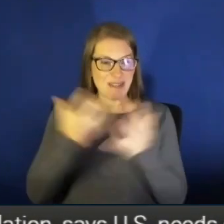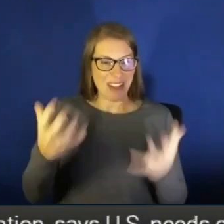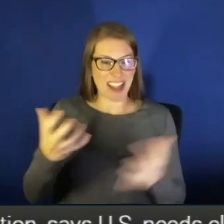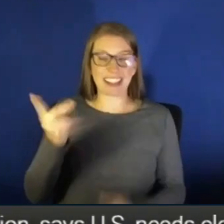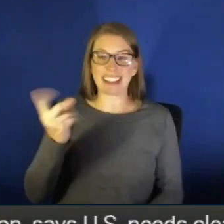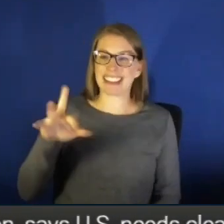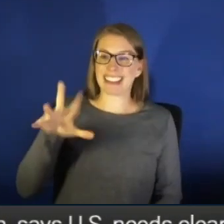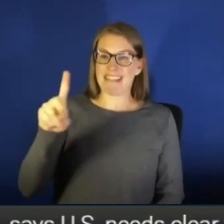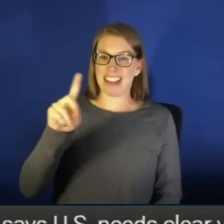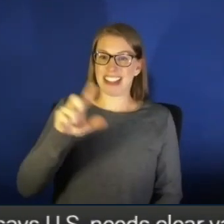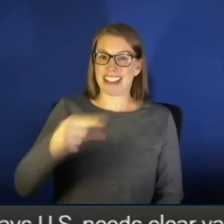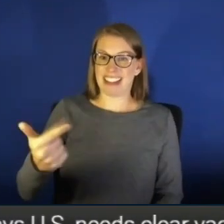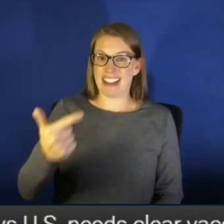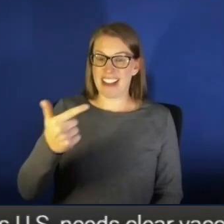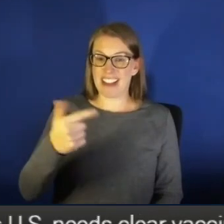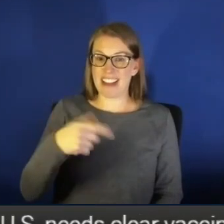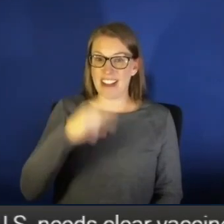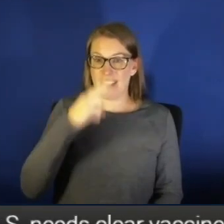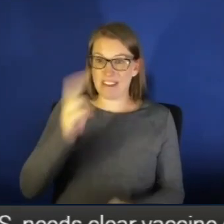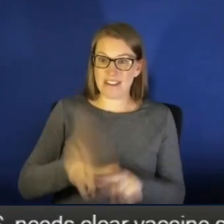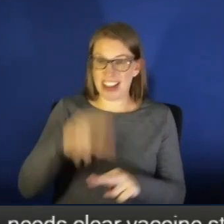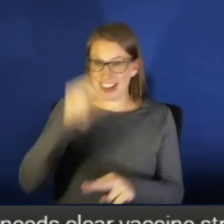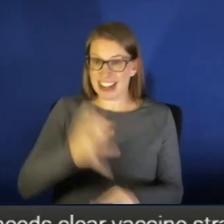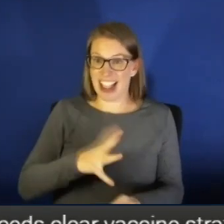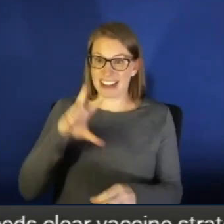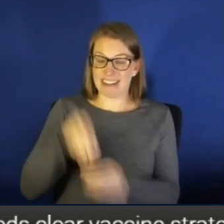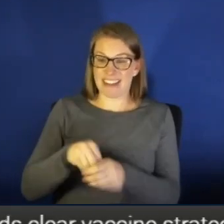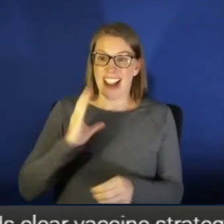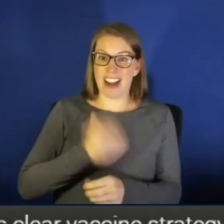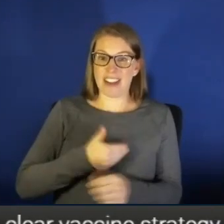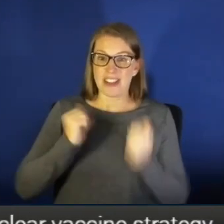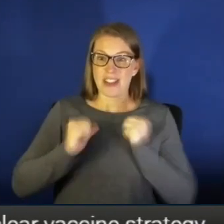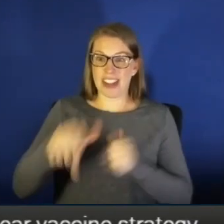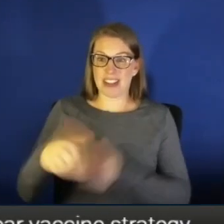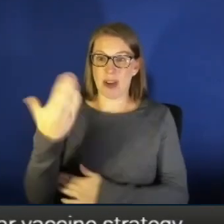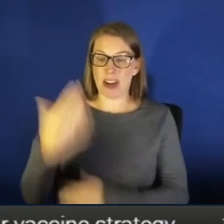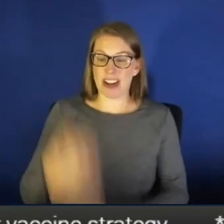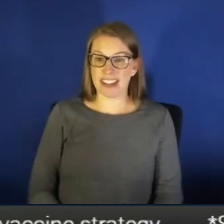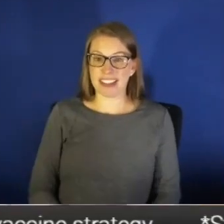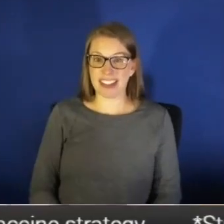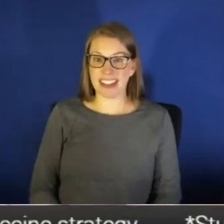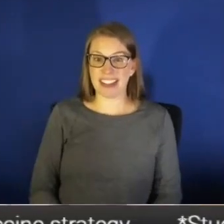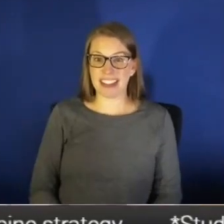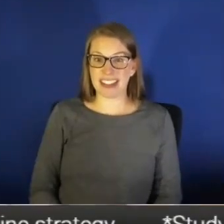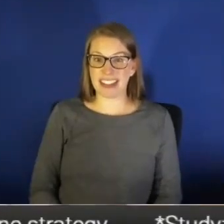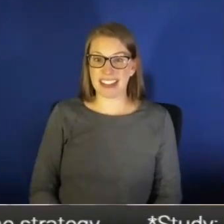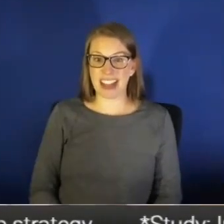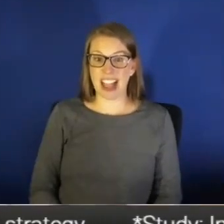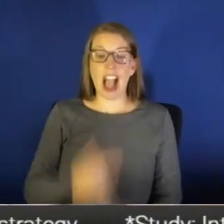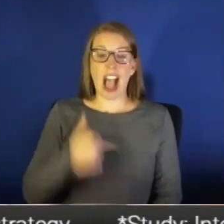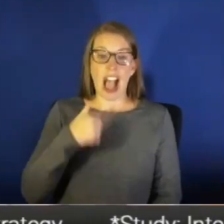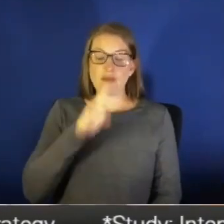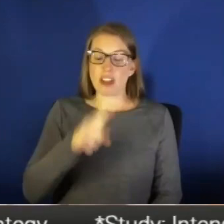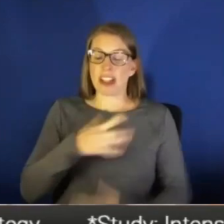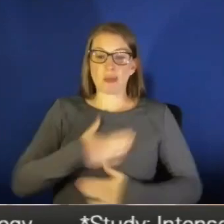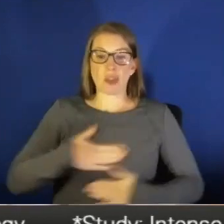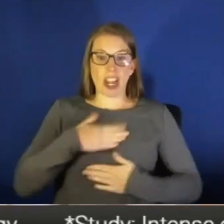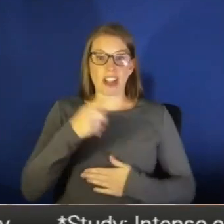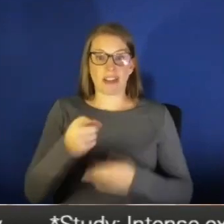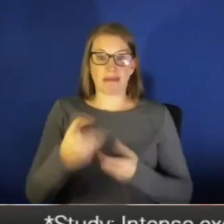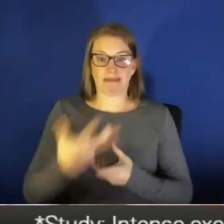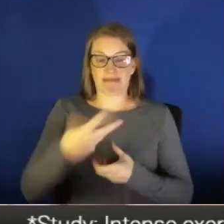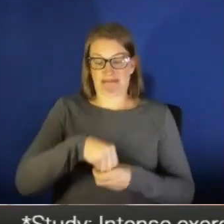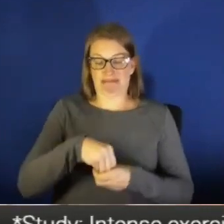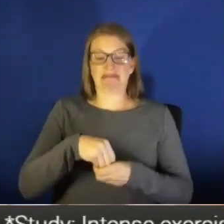fun guy to have on our show this morning. Well, I appreciate you guys having me. I really do, and I do appreciate